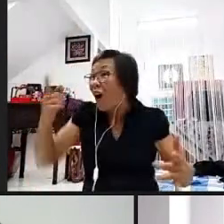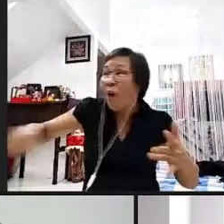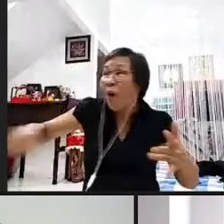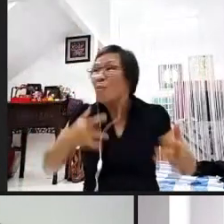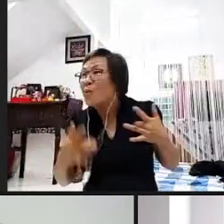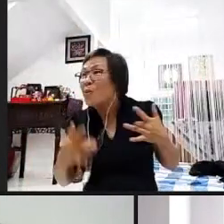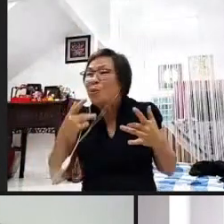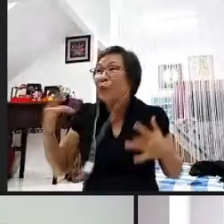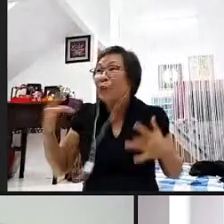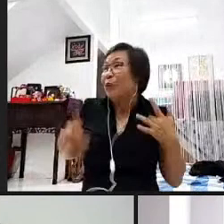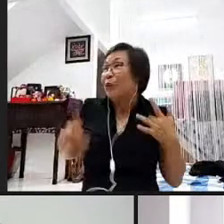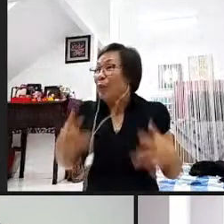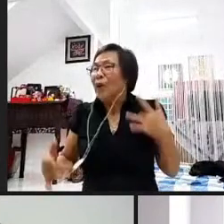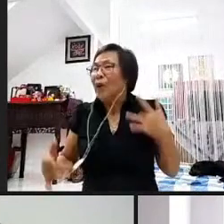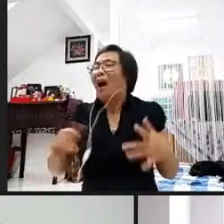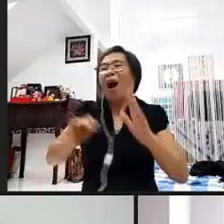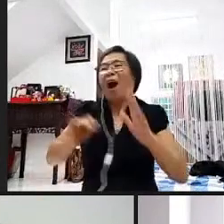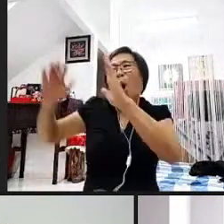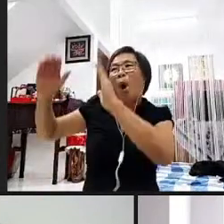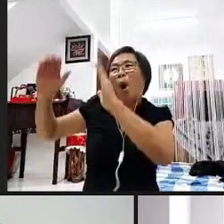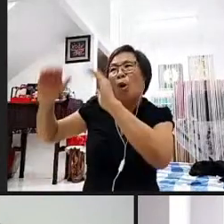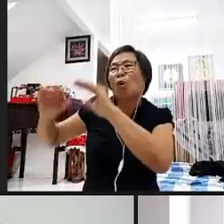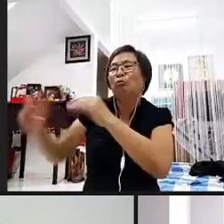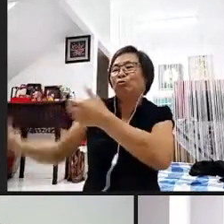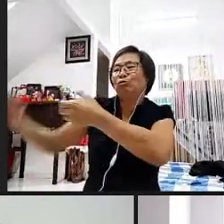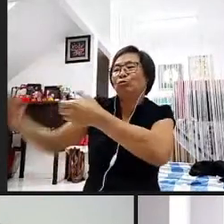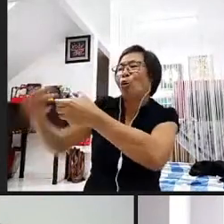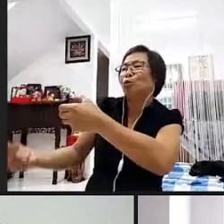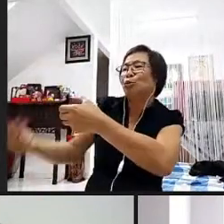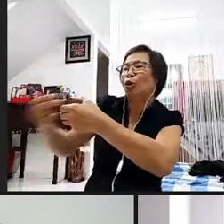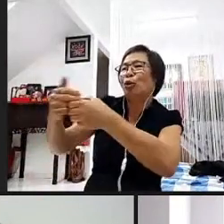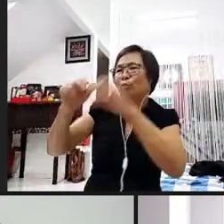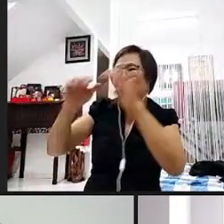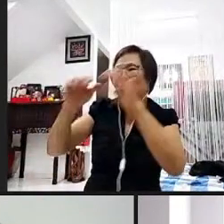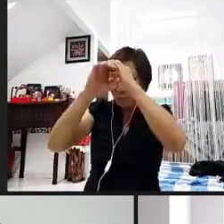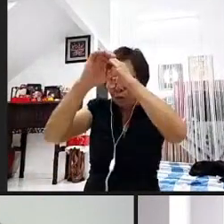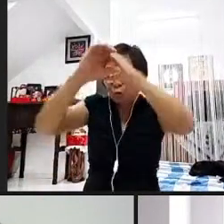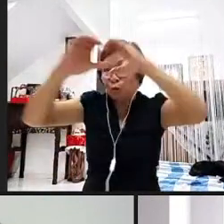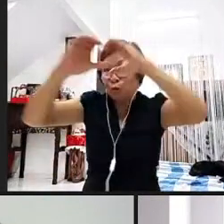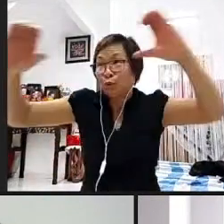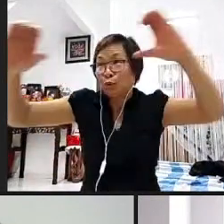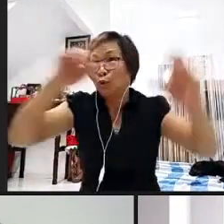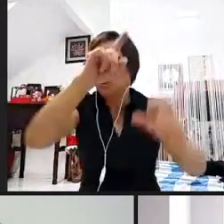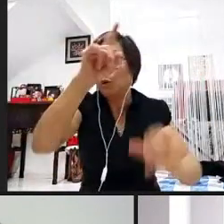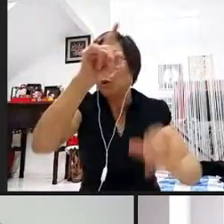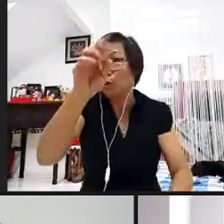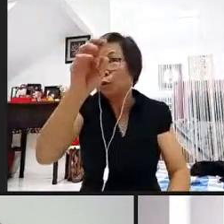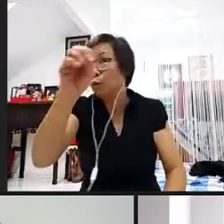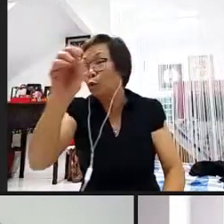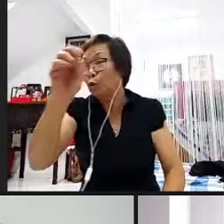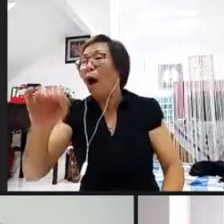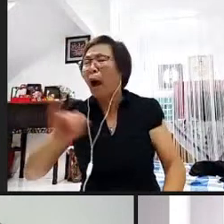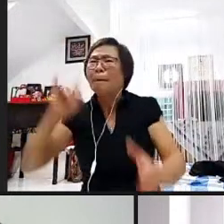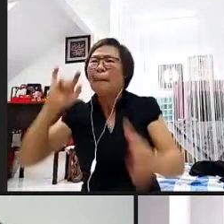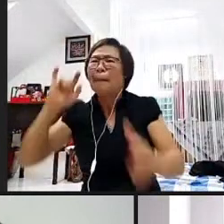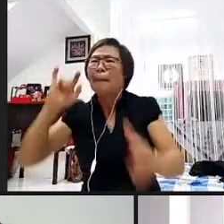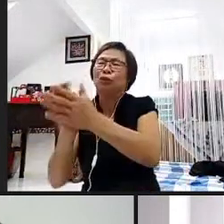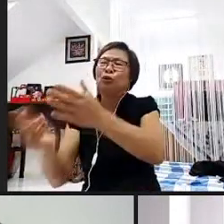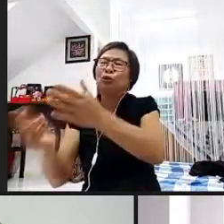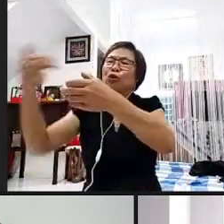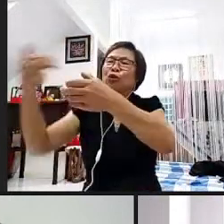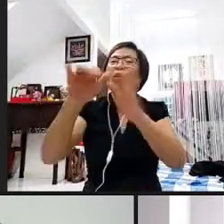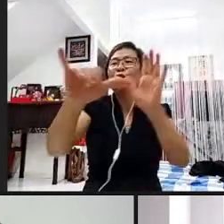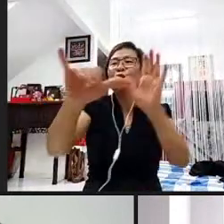Yeah. So, and I hope more will actually join us on Zoom, but I believe many more have also joined us on our